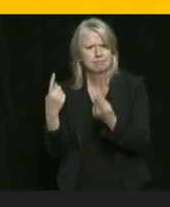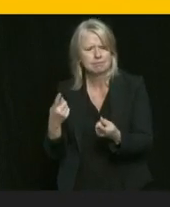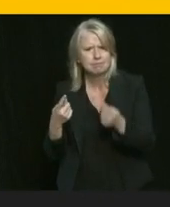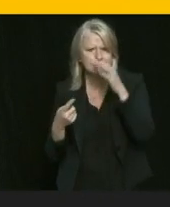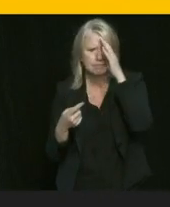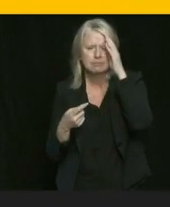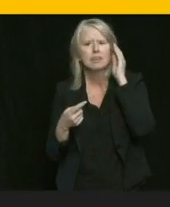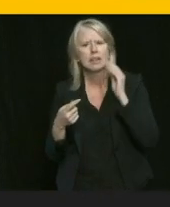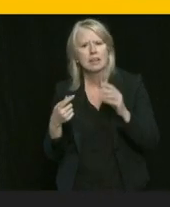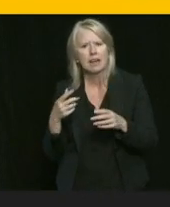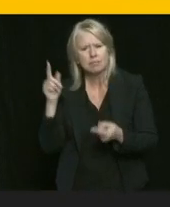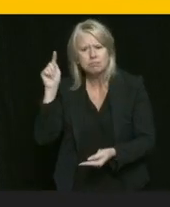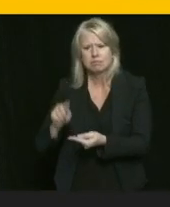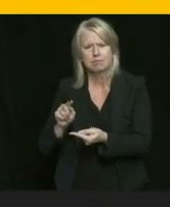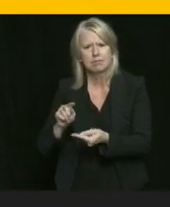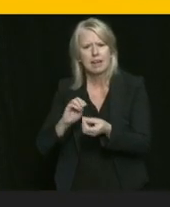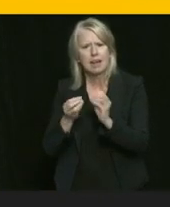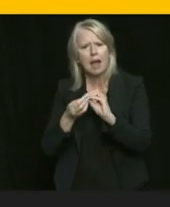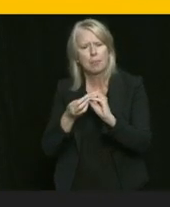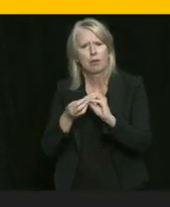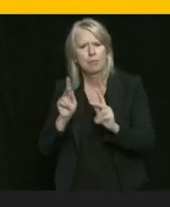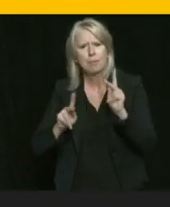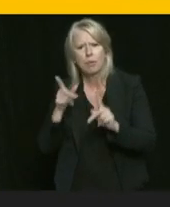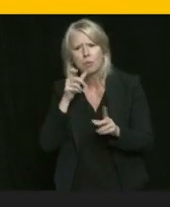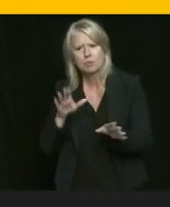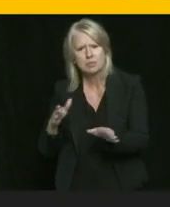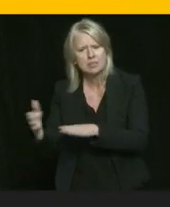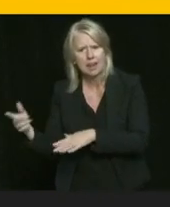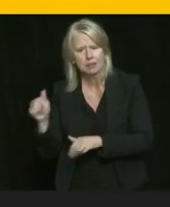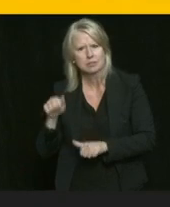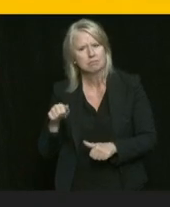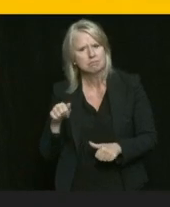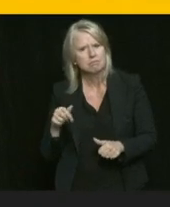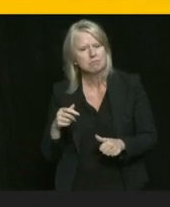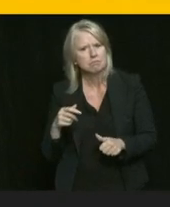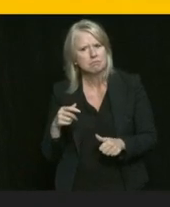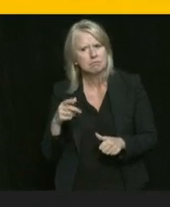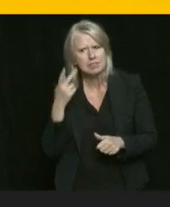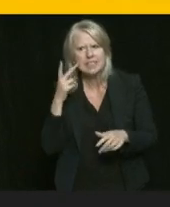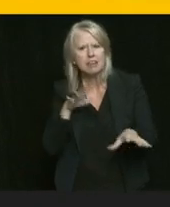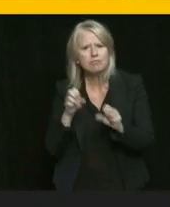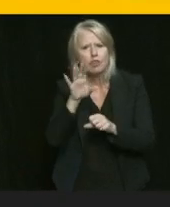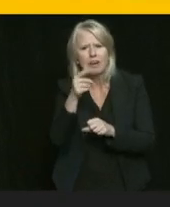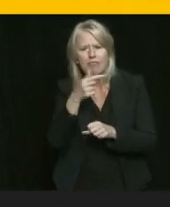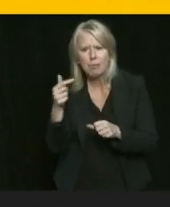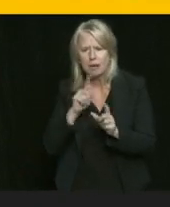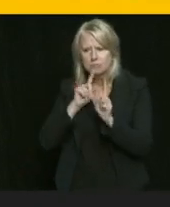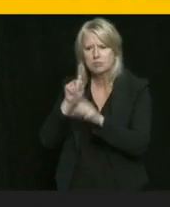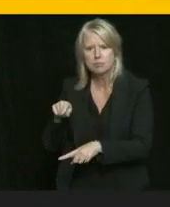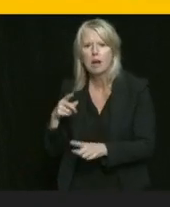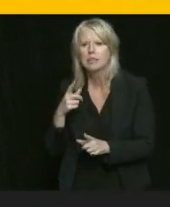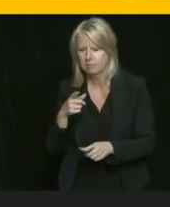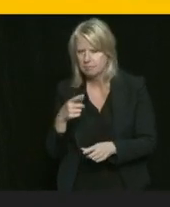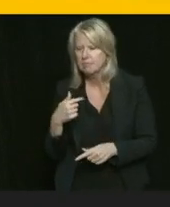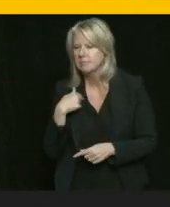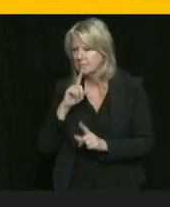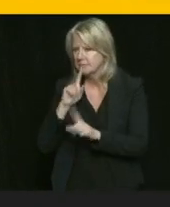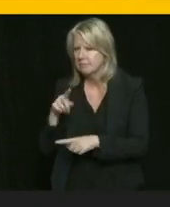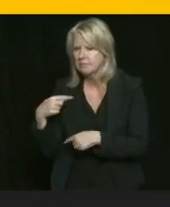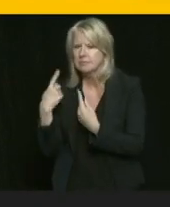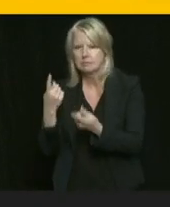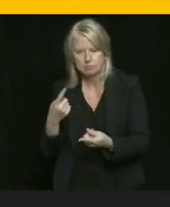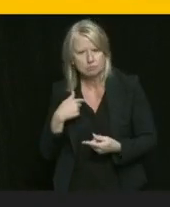those cases down that we've seen your government take in other respects? We have moved forward on